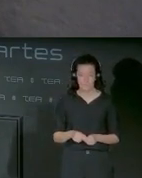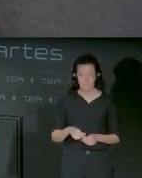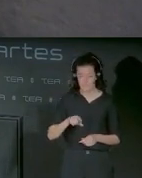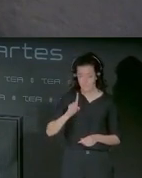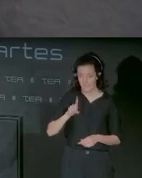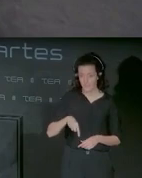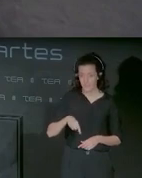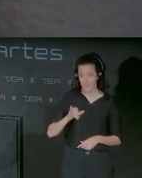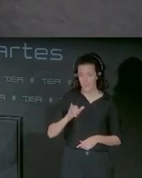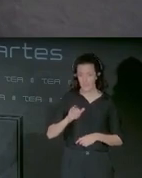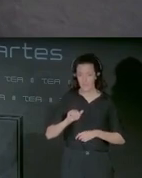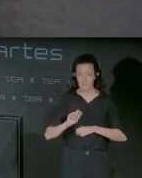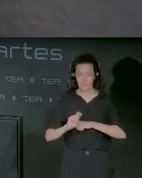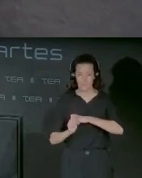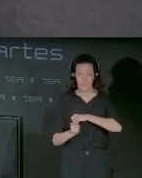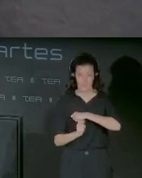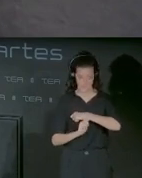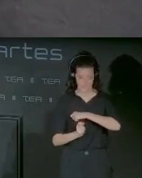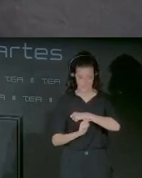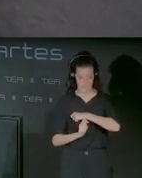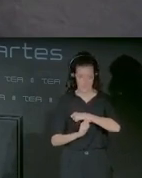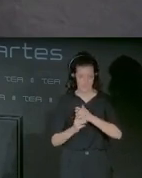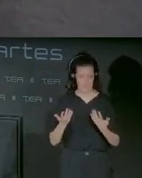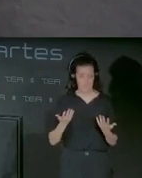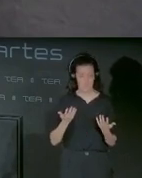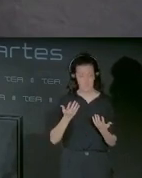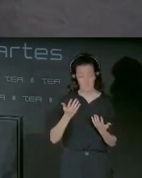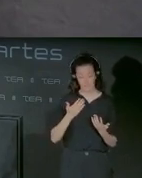hub more in front. So